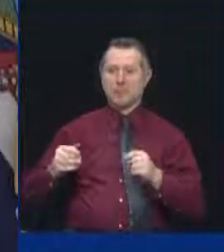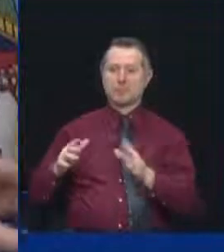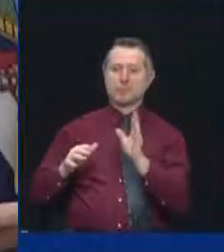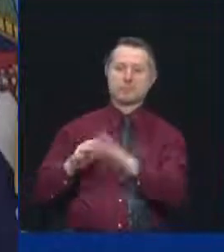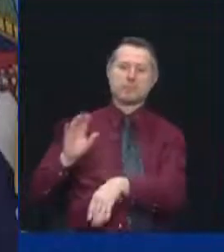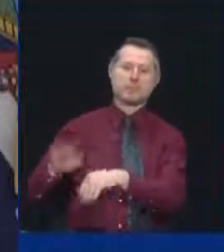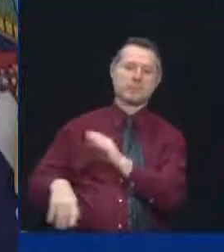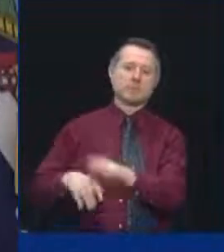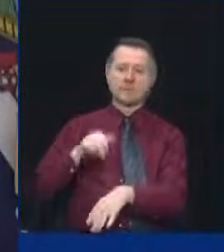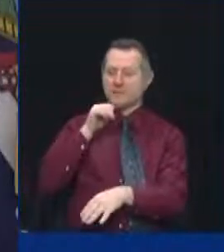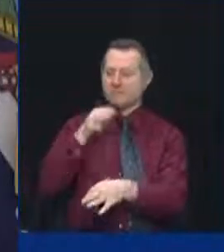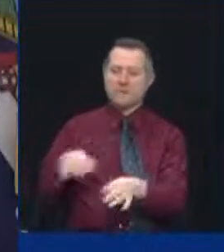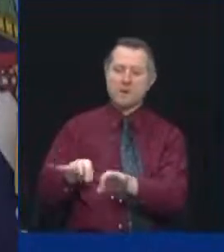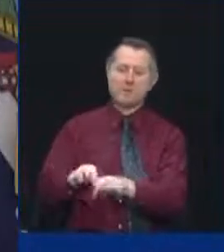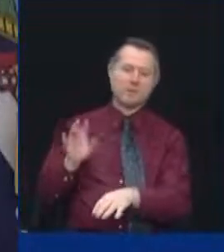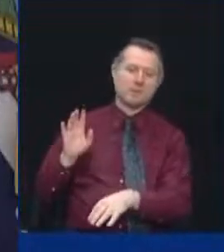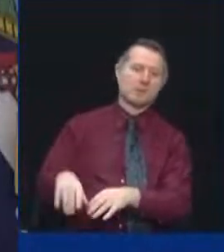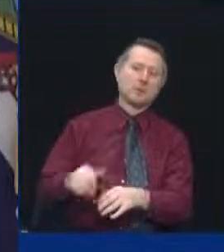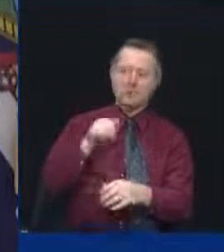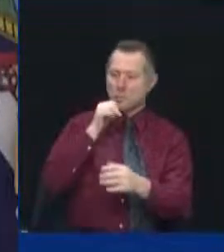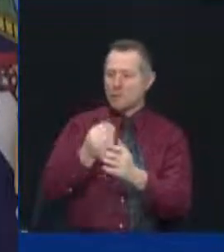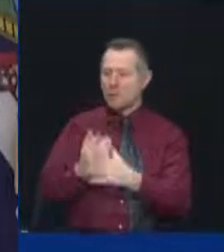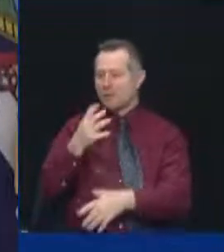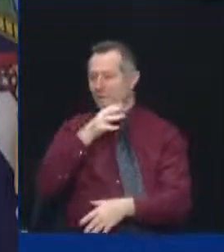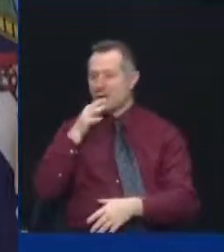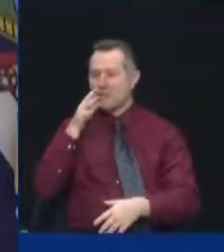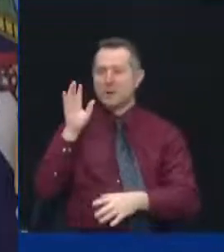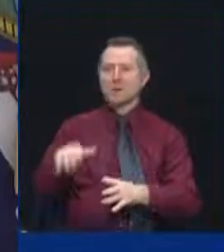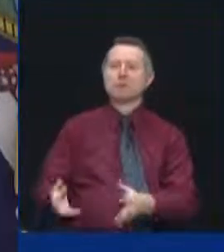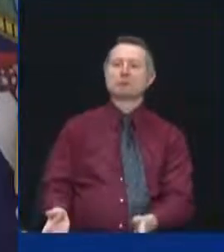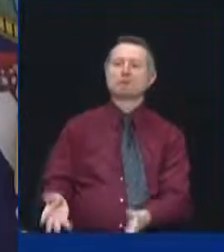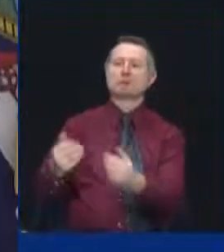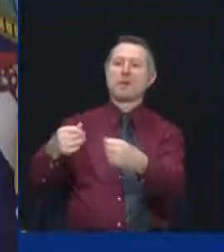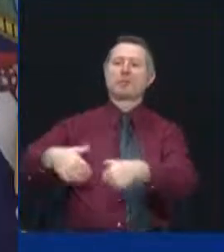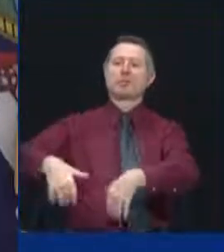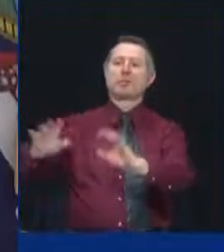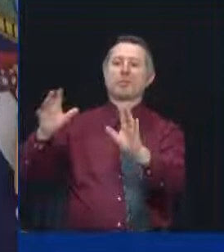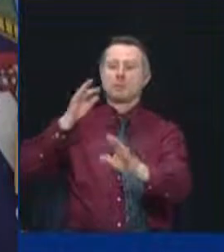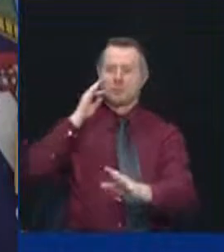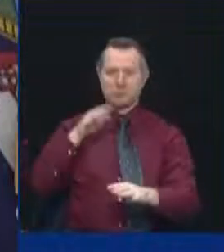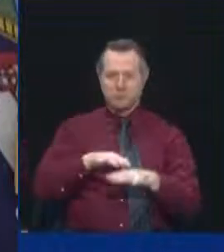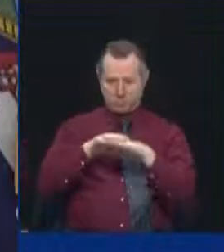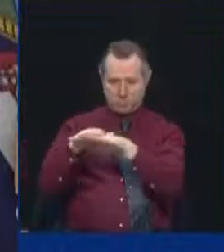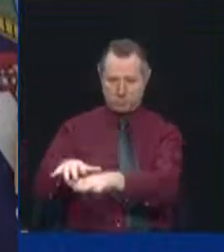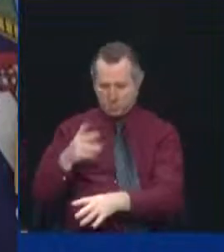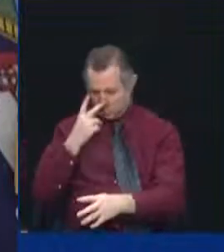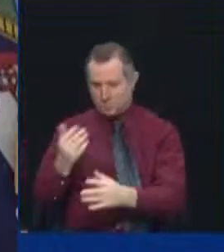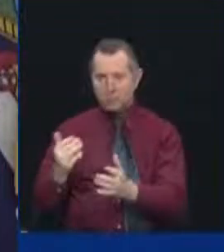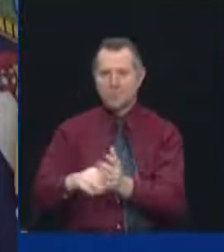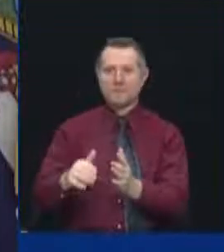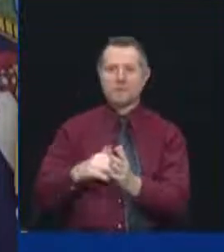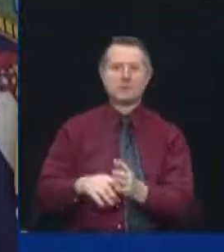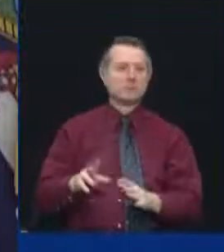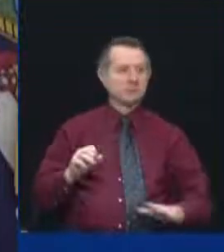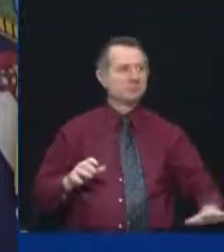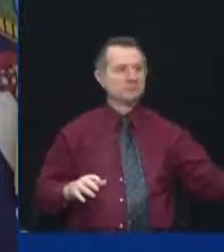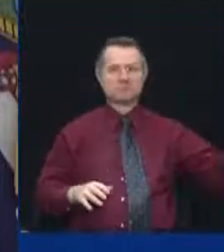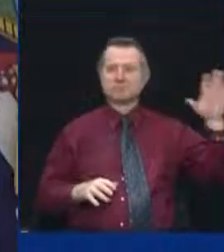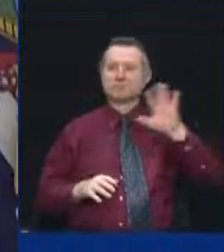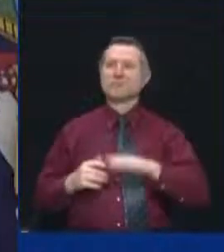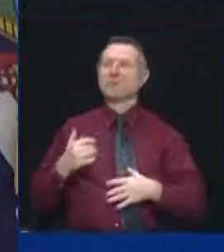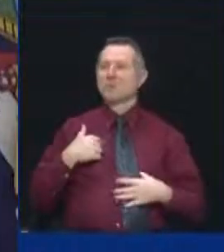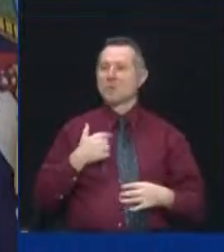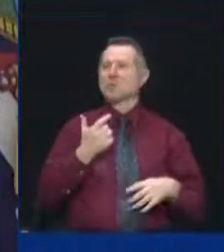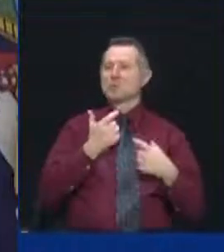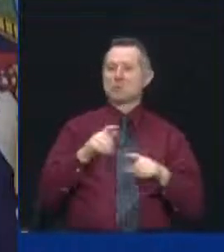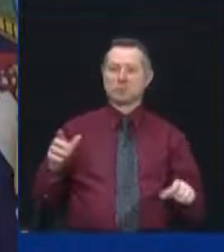that became reservations. And I've seen it firsthand all across the country. I have tremendous respect